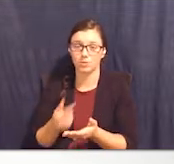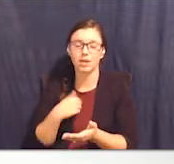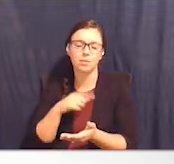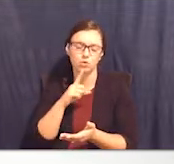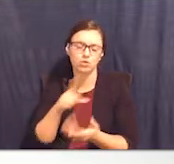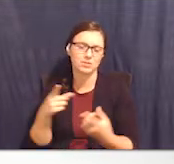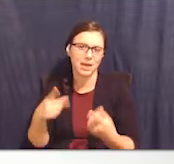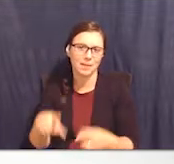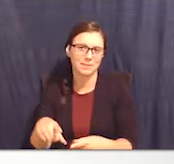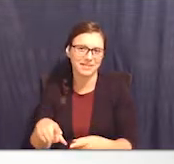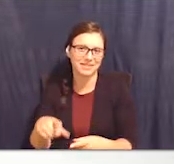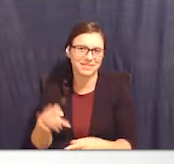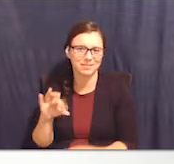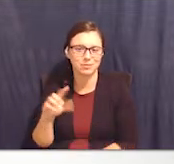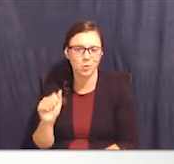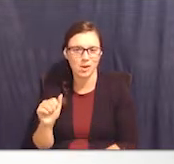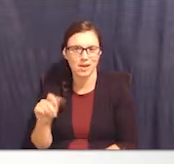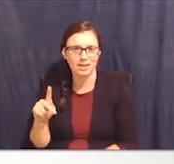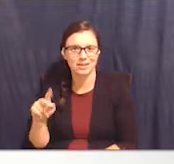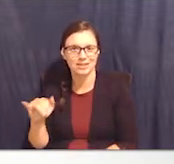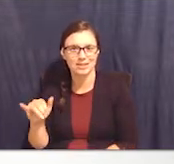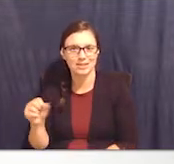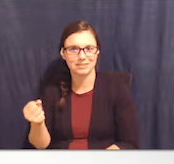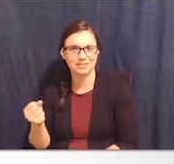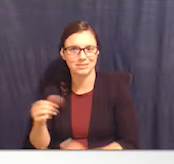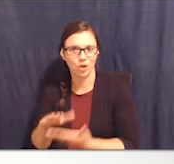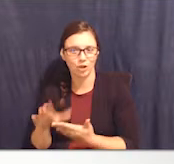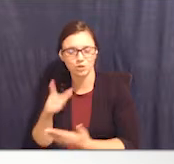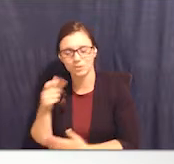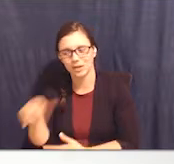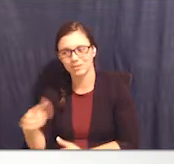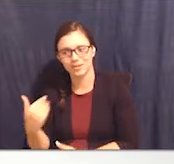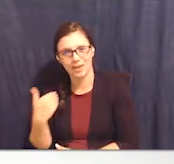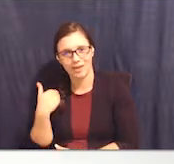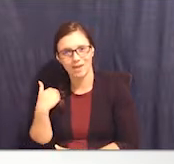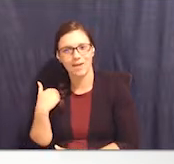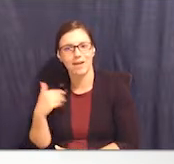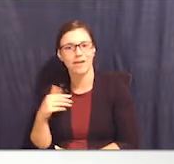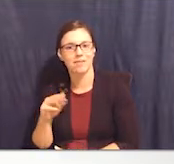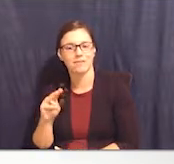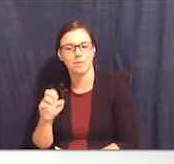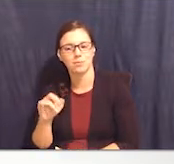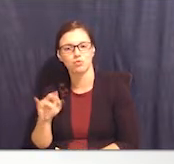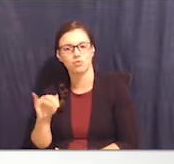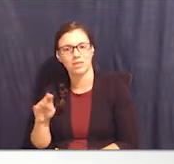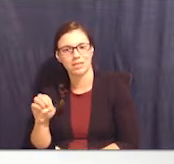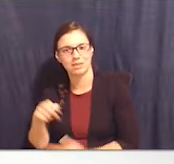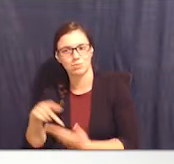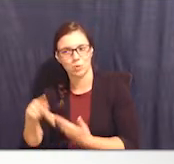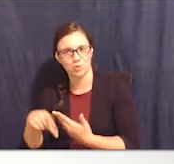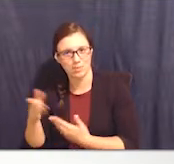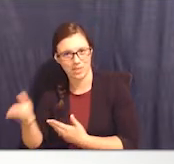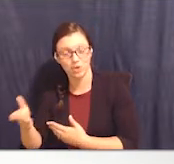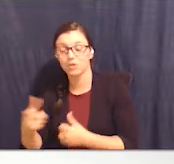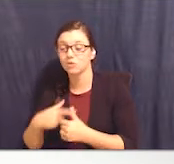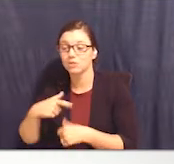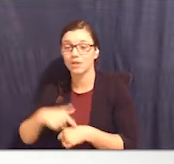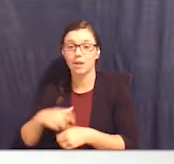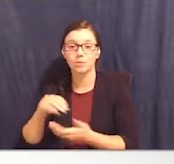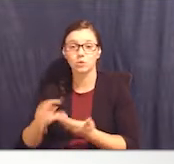got dirt underneath his fingernails, he said, this isn't for me. No, I don't like